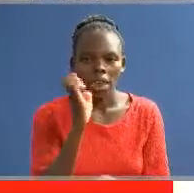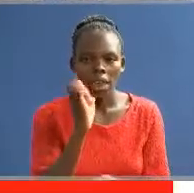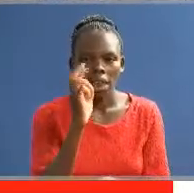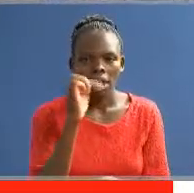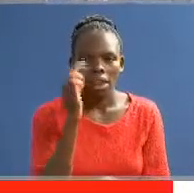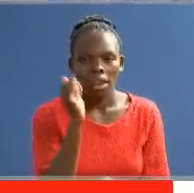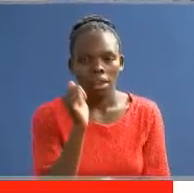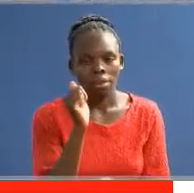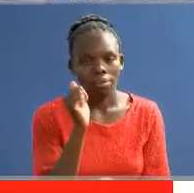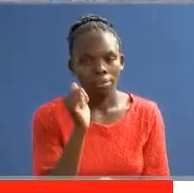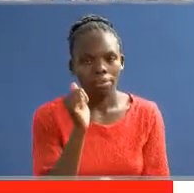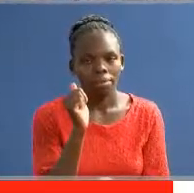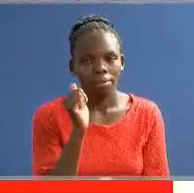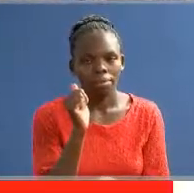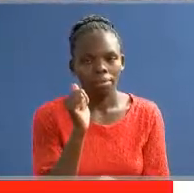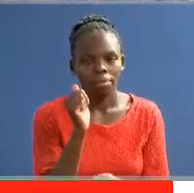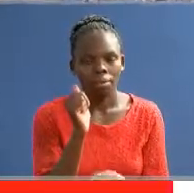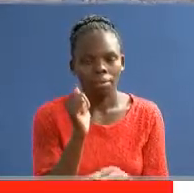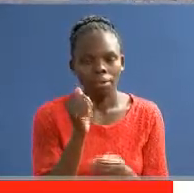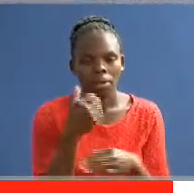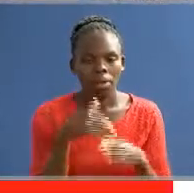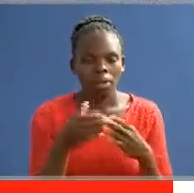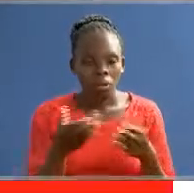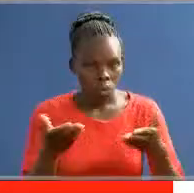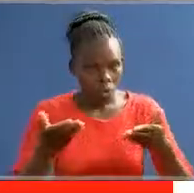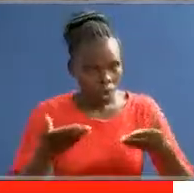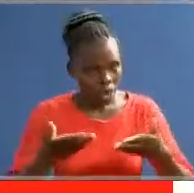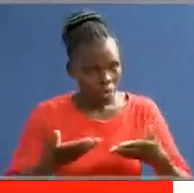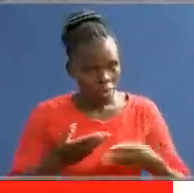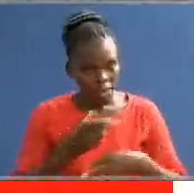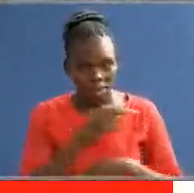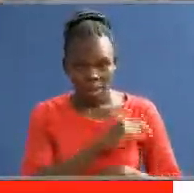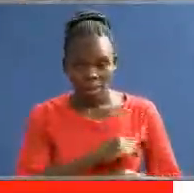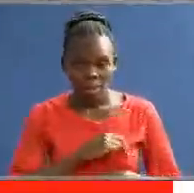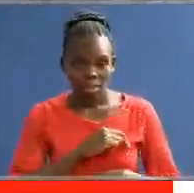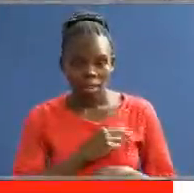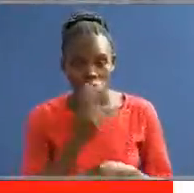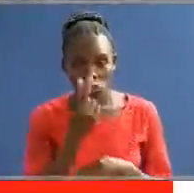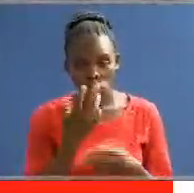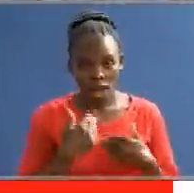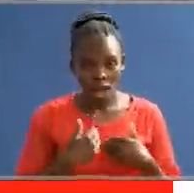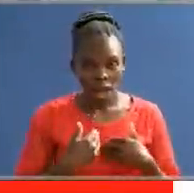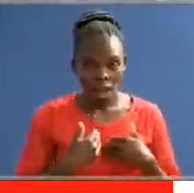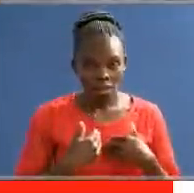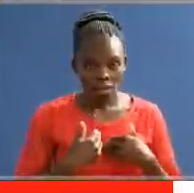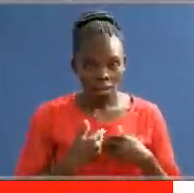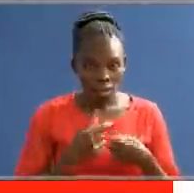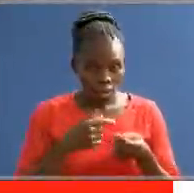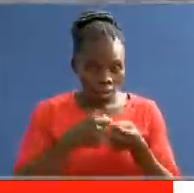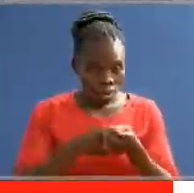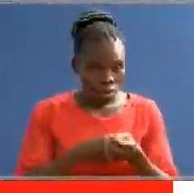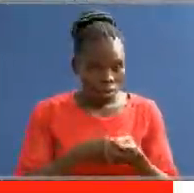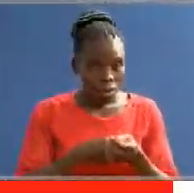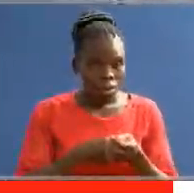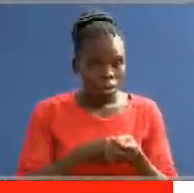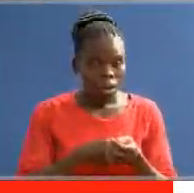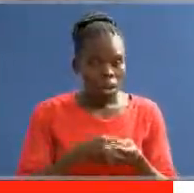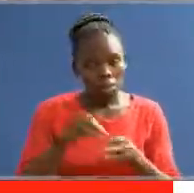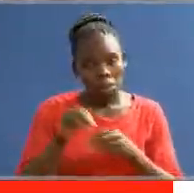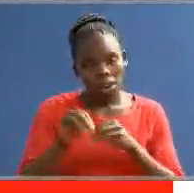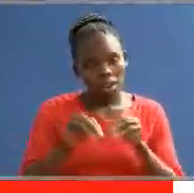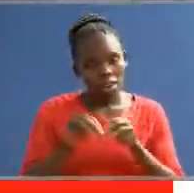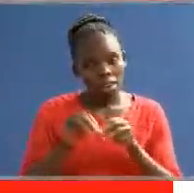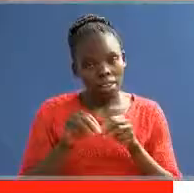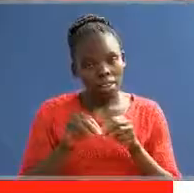tell by the eye, by their bubbly and welcoming nature, these two have undergone treatment and are managing